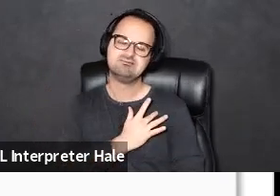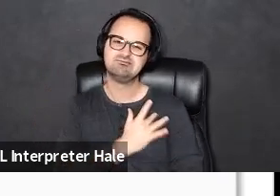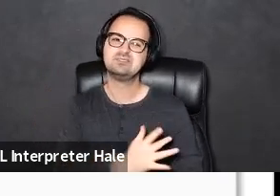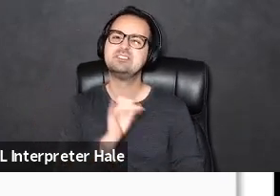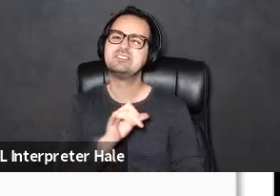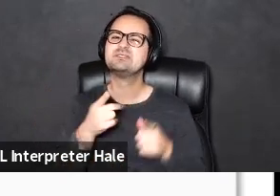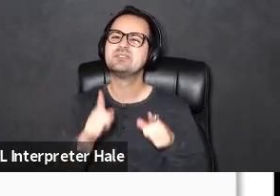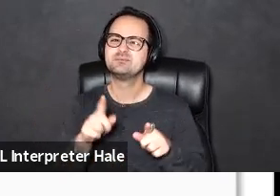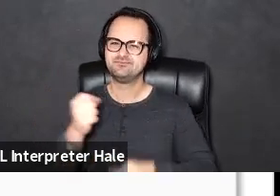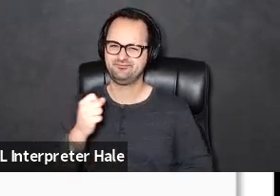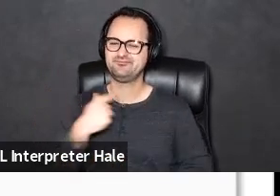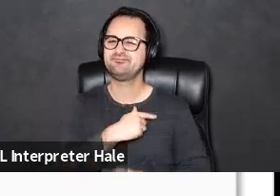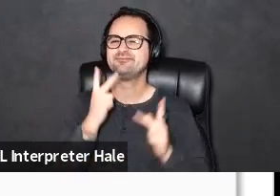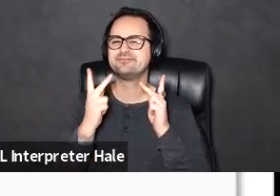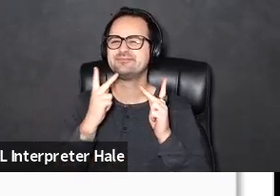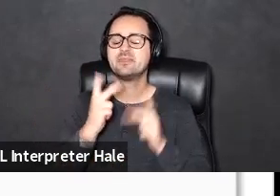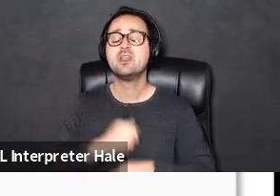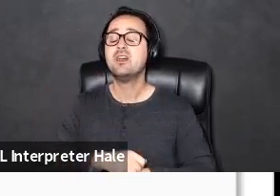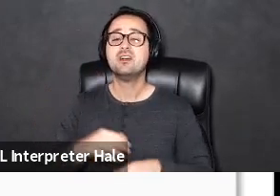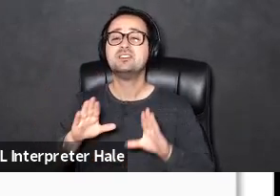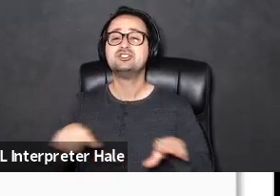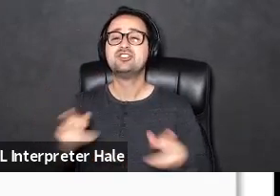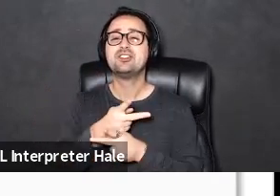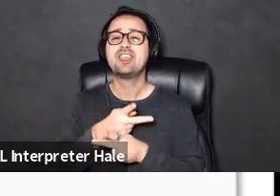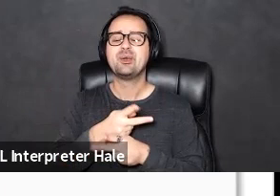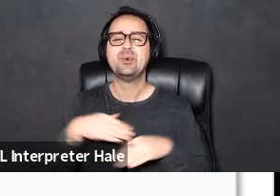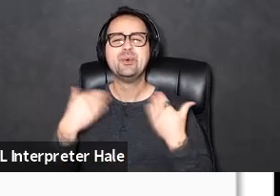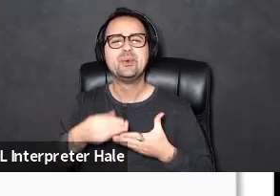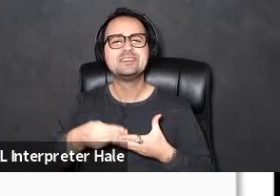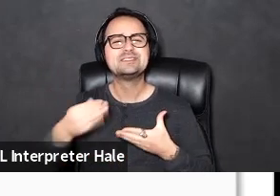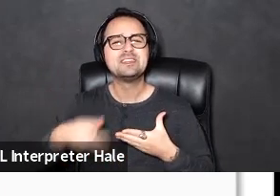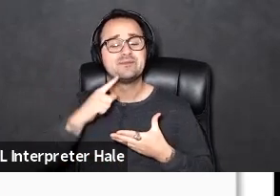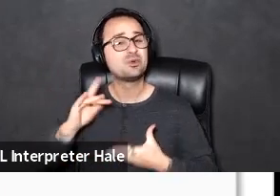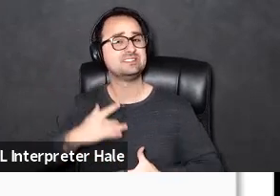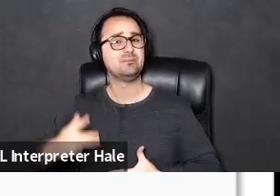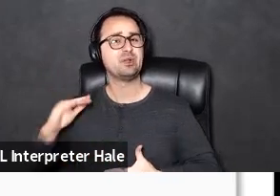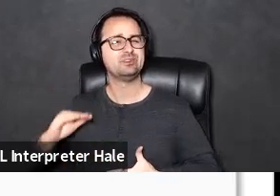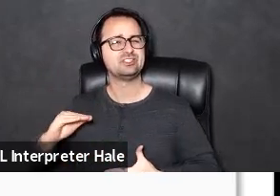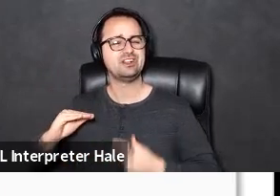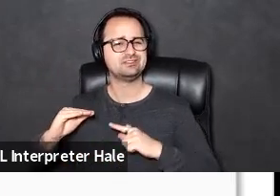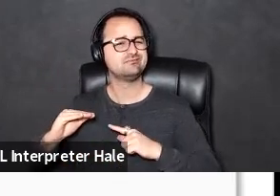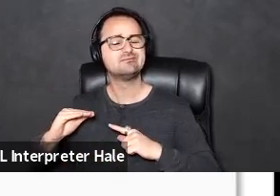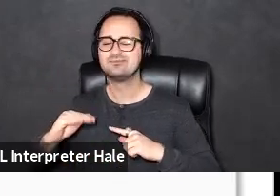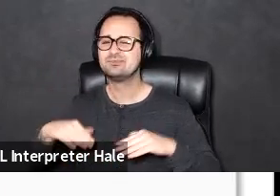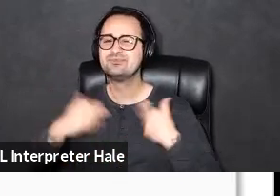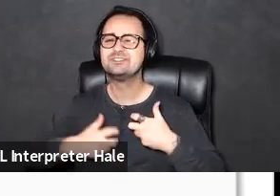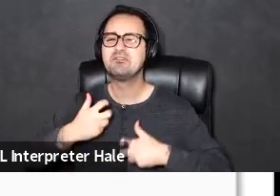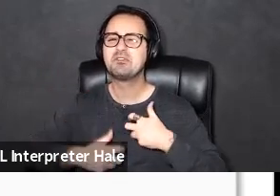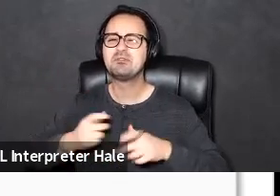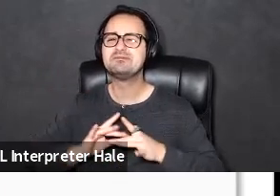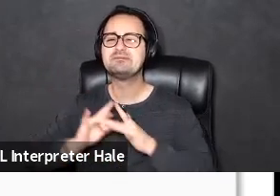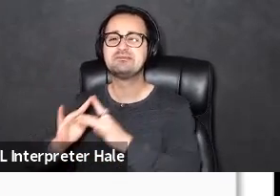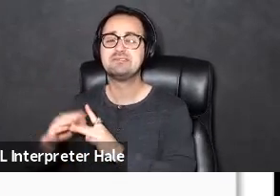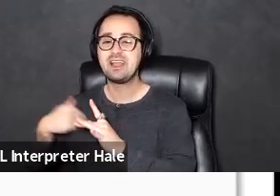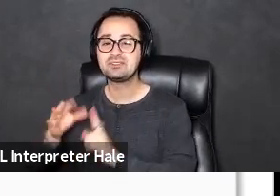the case, just because, you know, childcare is expensive for a typical child. It's, very difficult when you're dealing with a child with